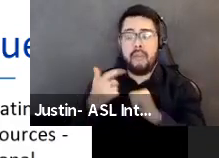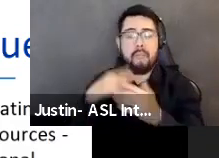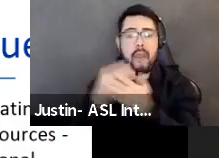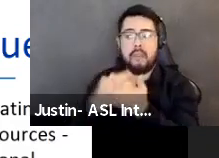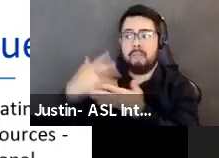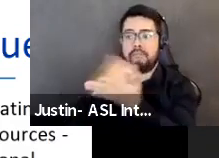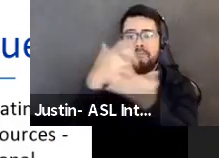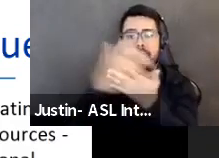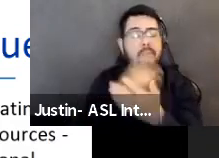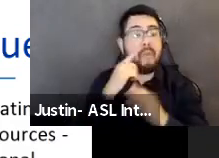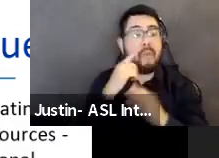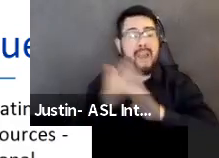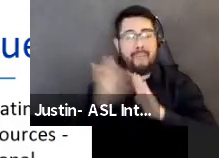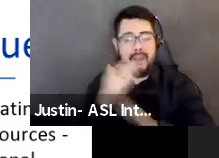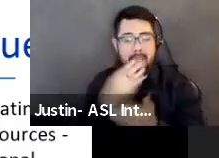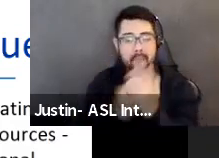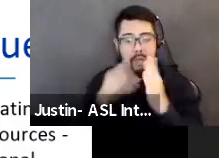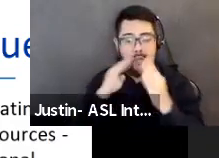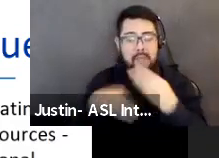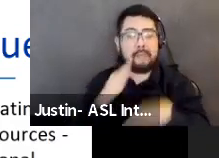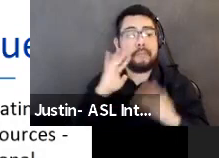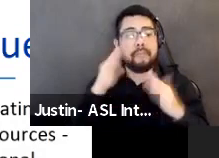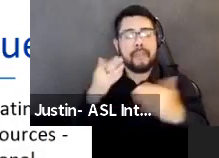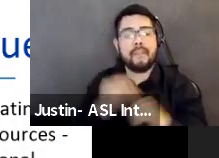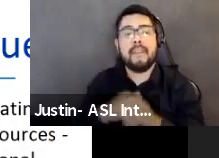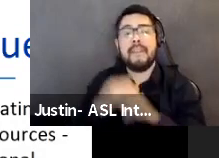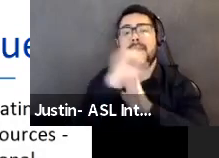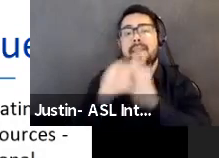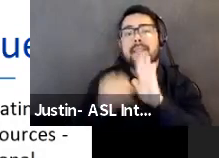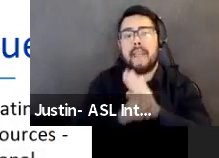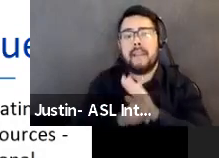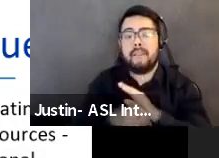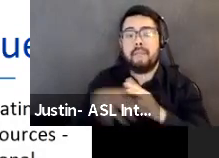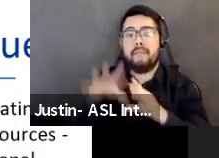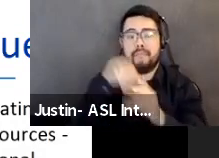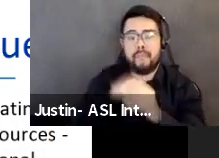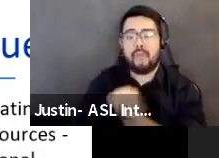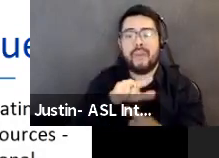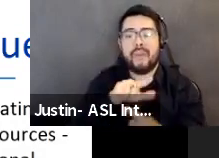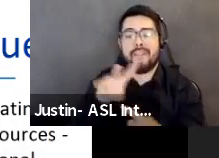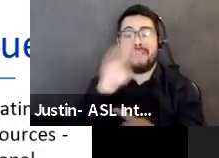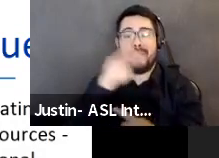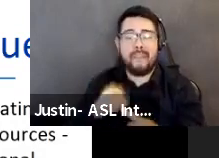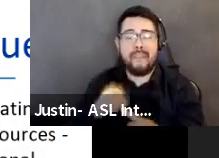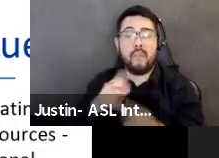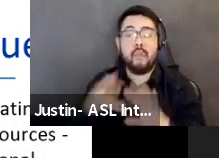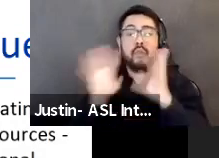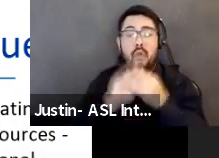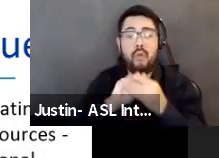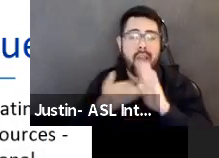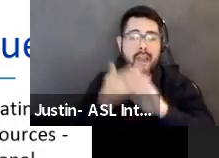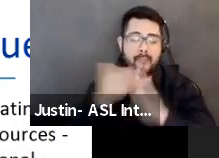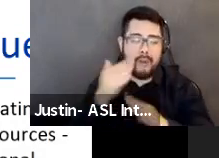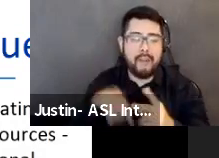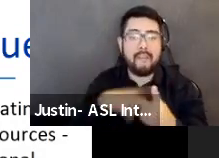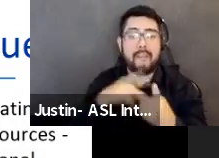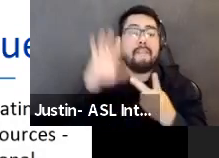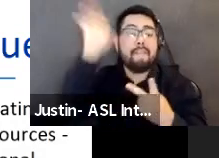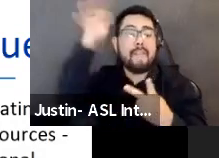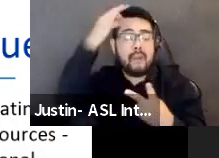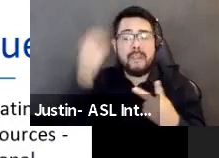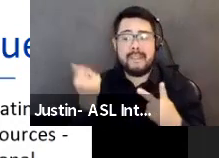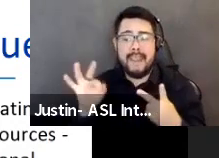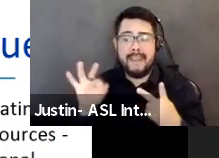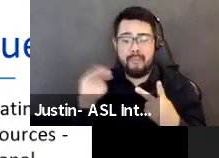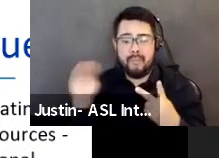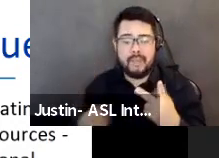on the operating budget state revenues comprise 27 of the overall operating budget with federal representing 19 and